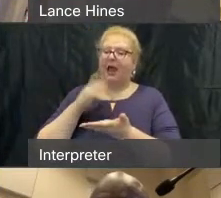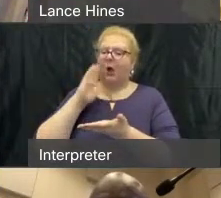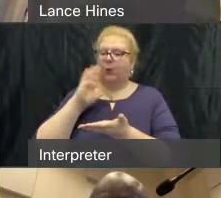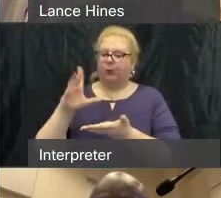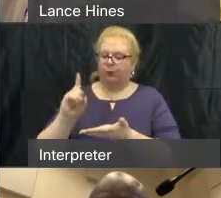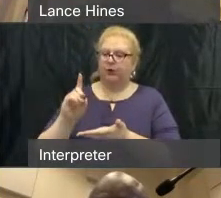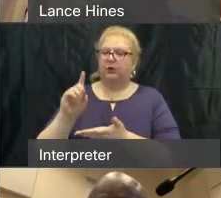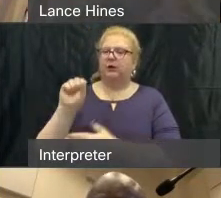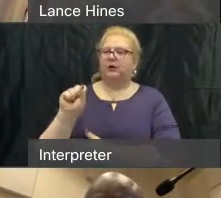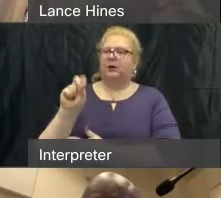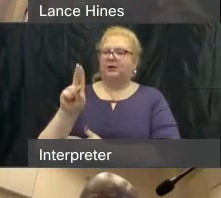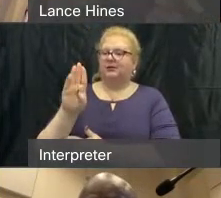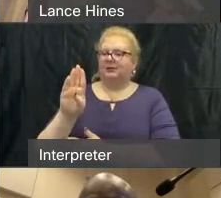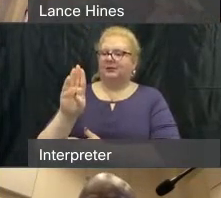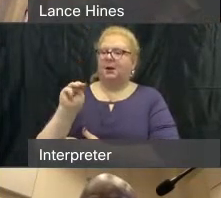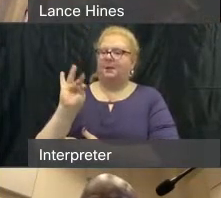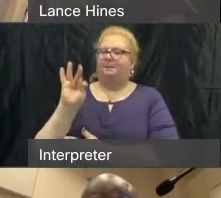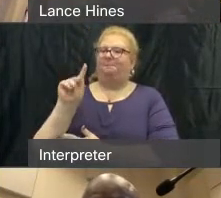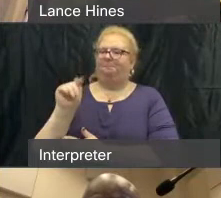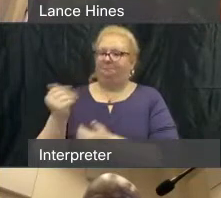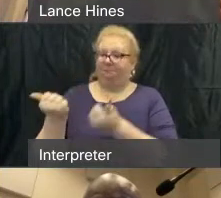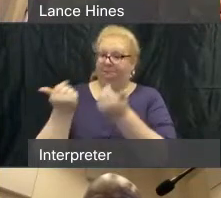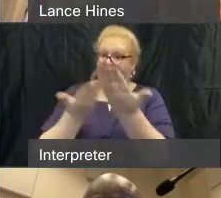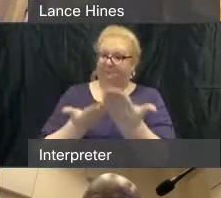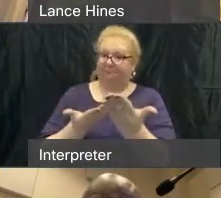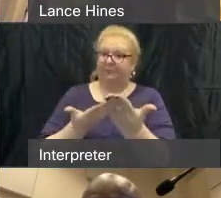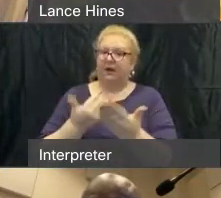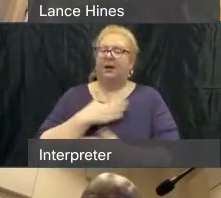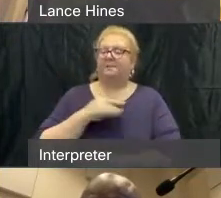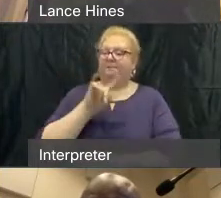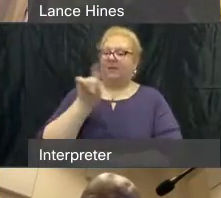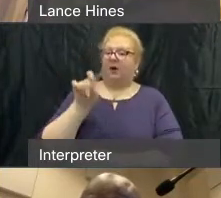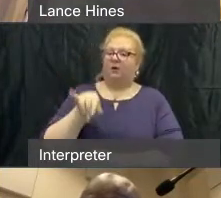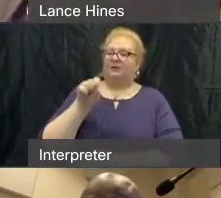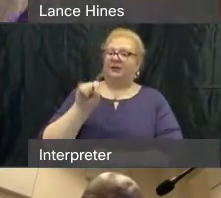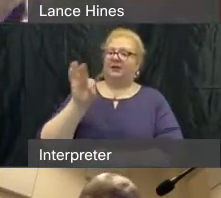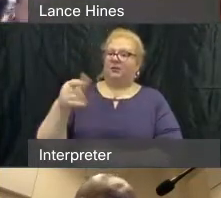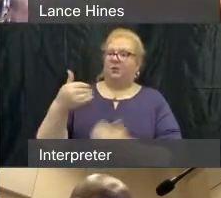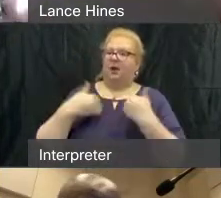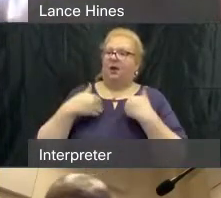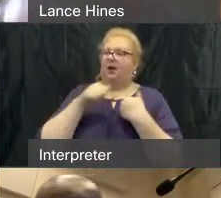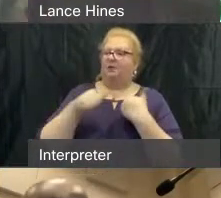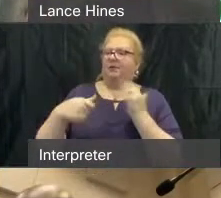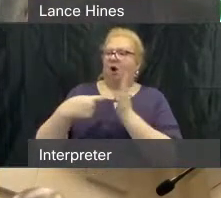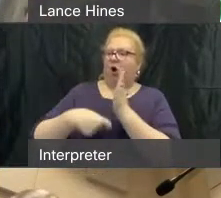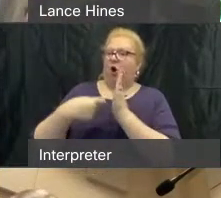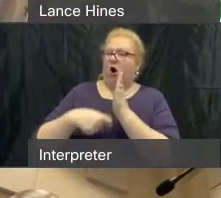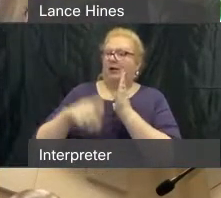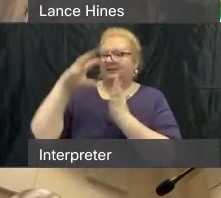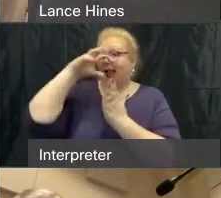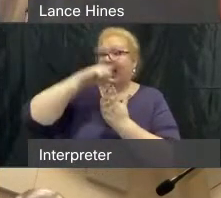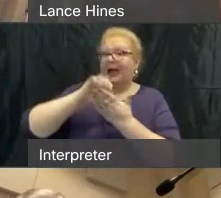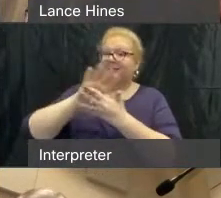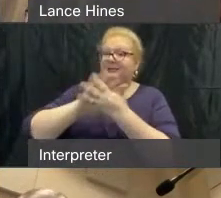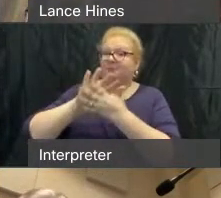submit that, and I don't know, my question was, I don't know if there's a cost estimate that you already